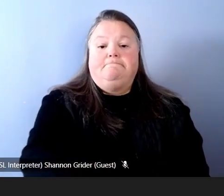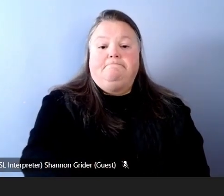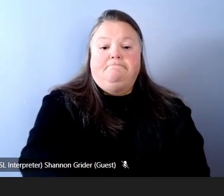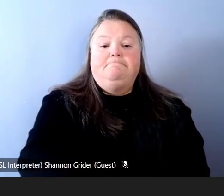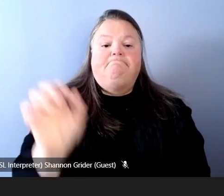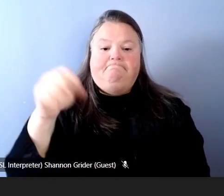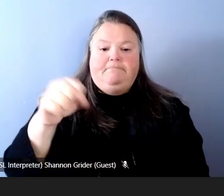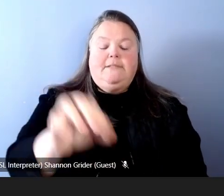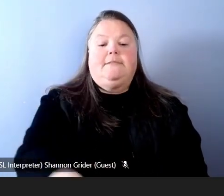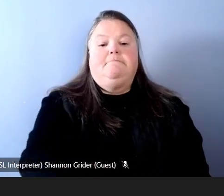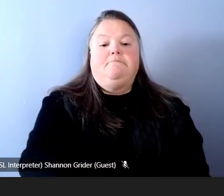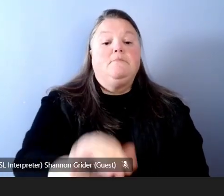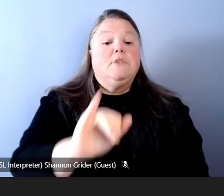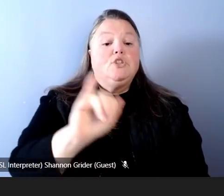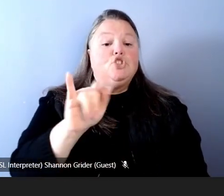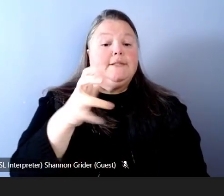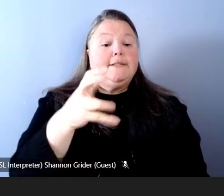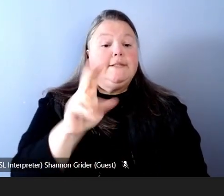Yes. Justin,